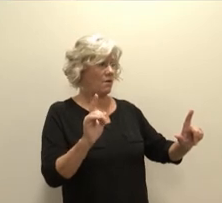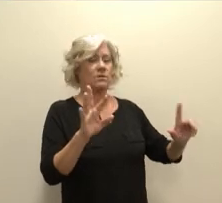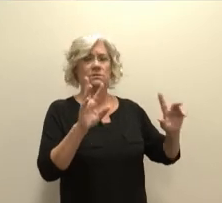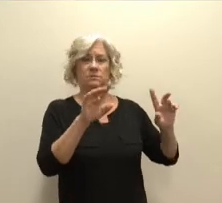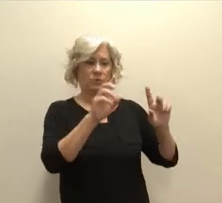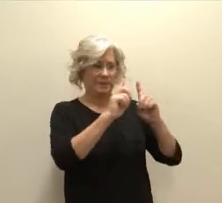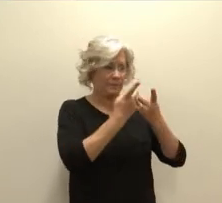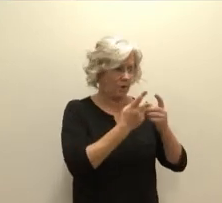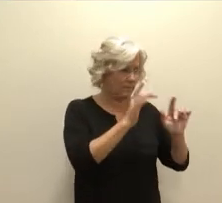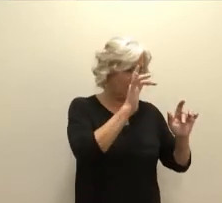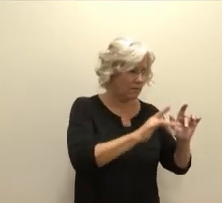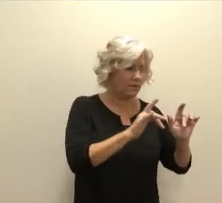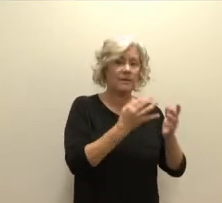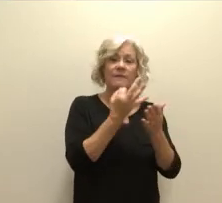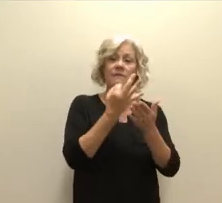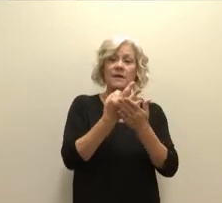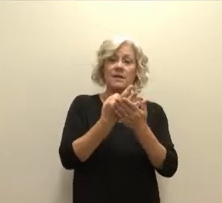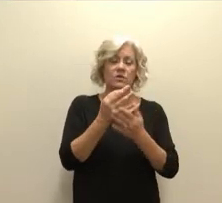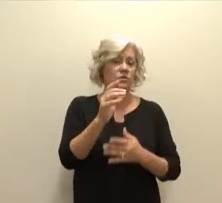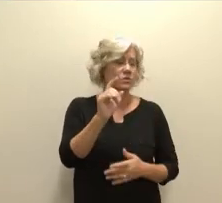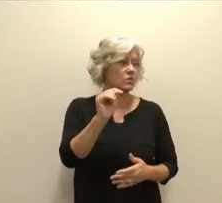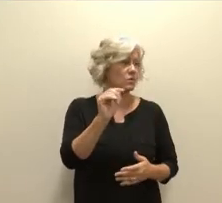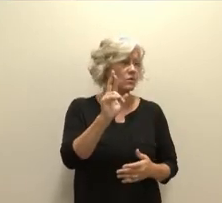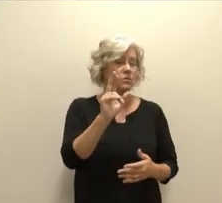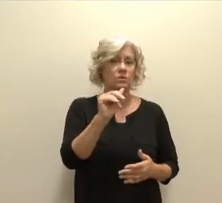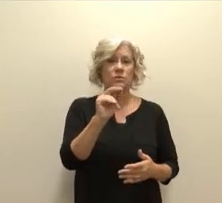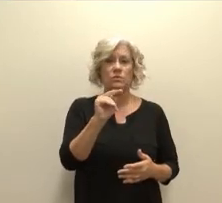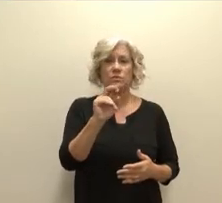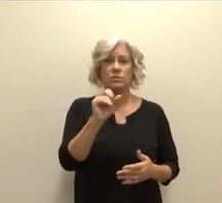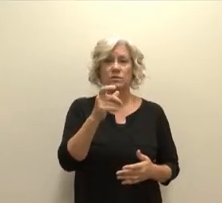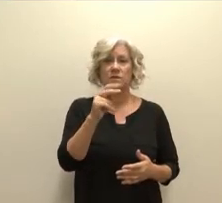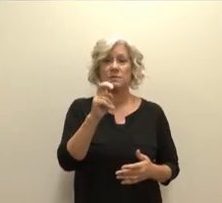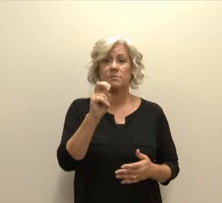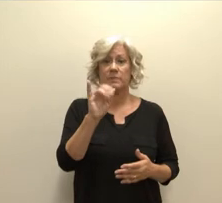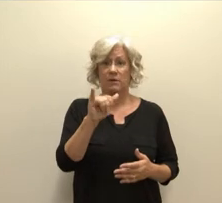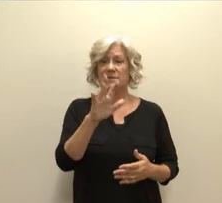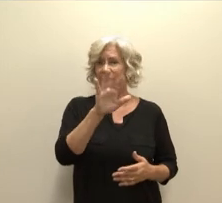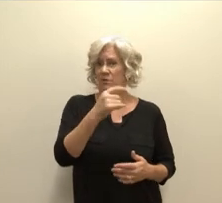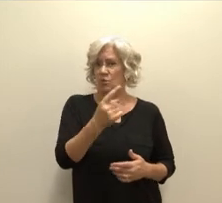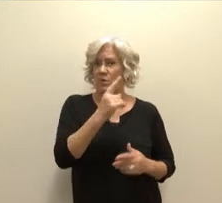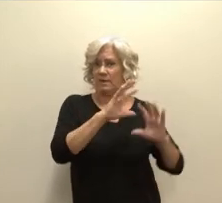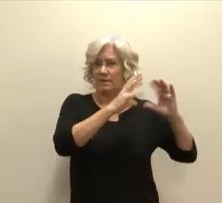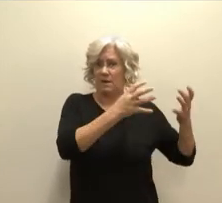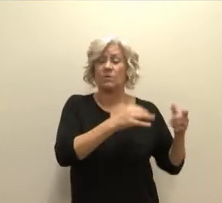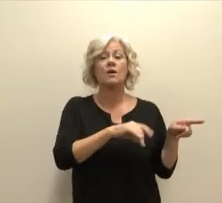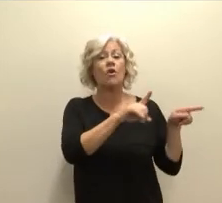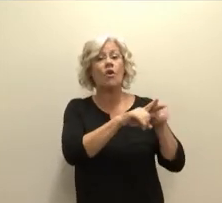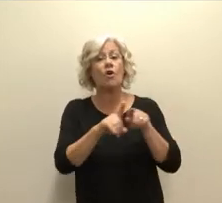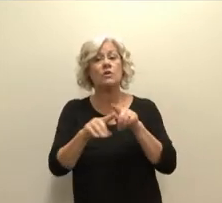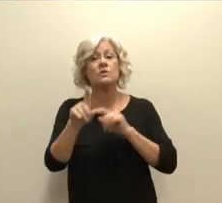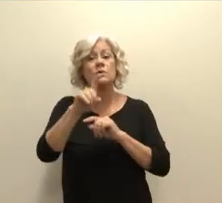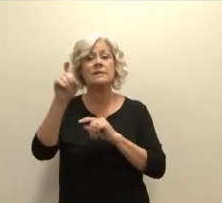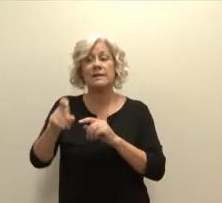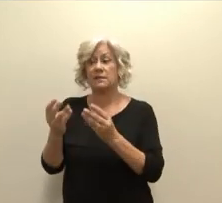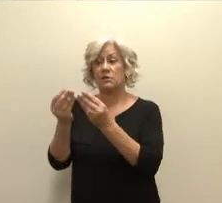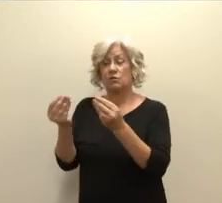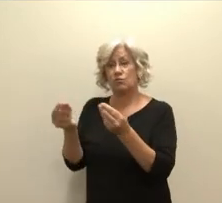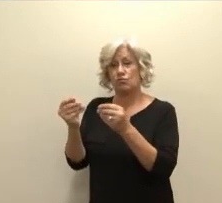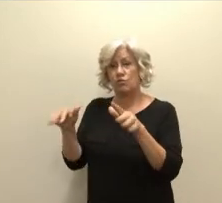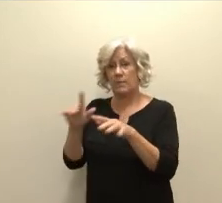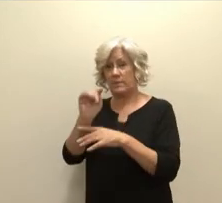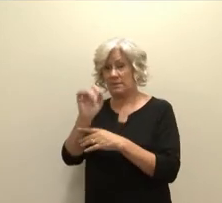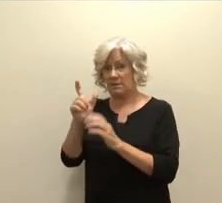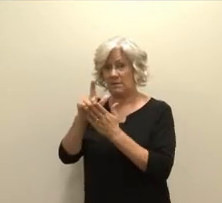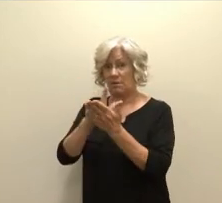departments, and financial transparency is one of the categories there. We are also required under Texas property tax law